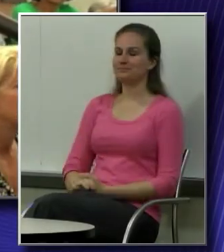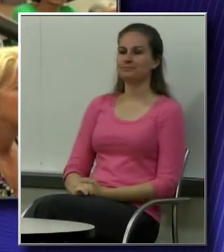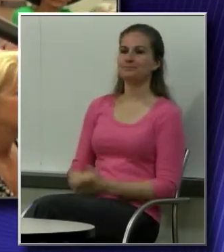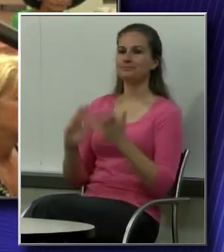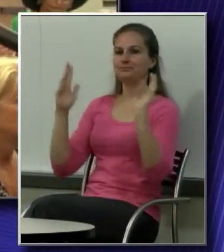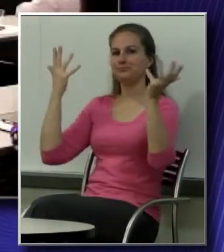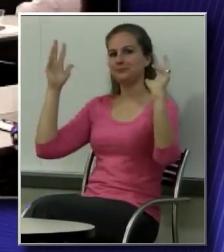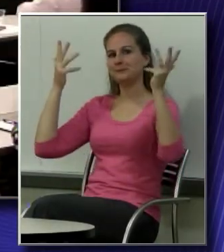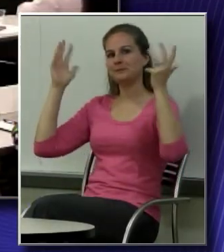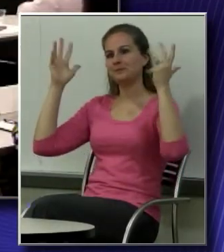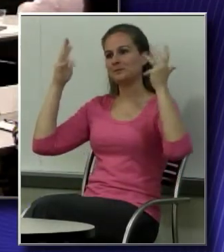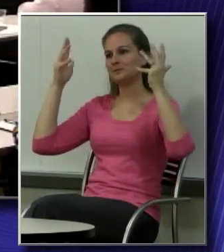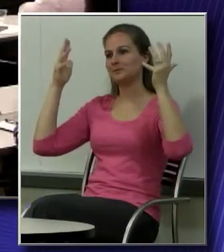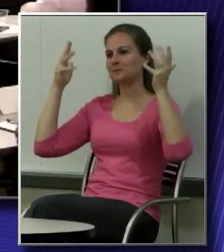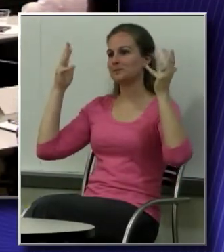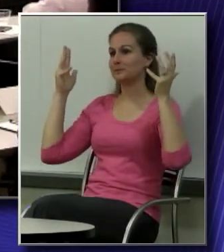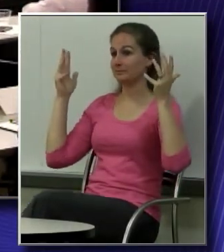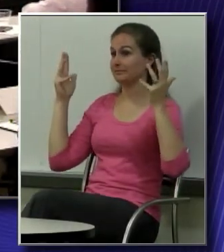Thank you.